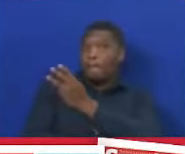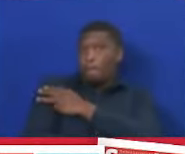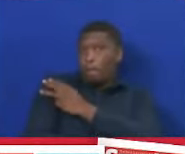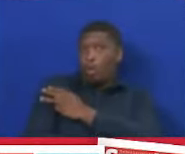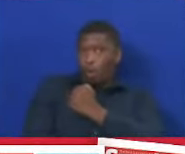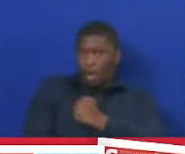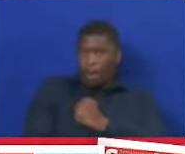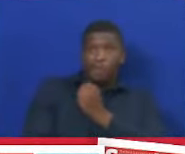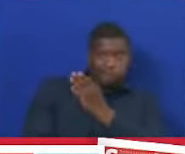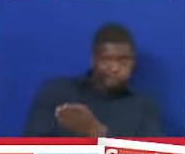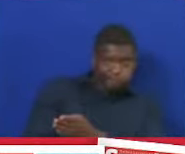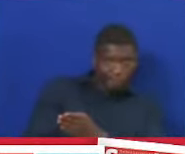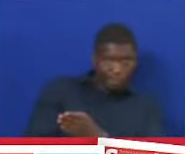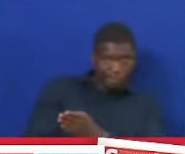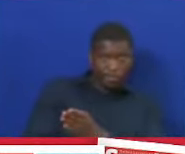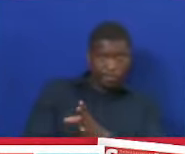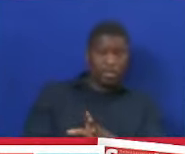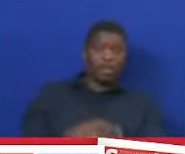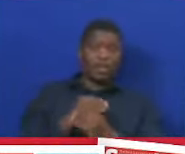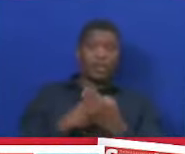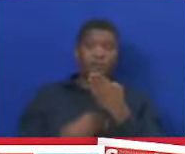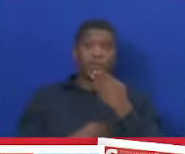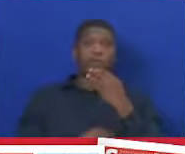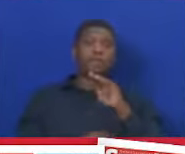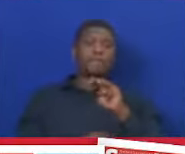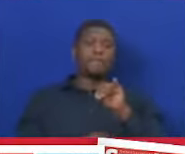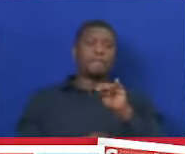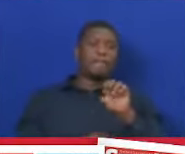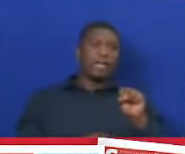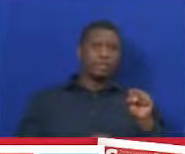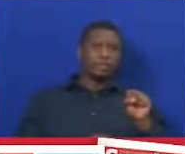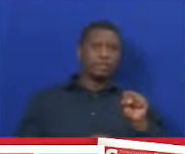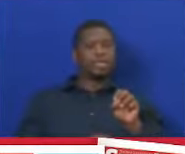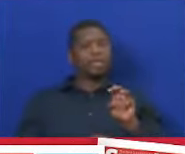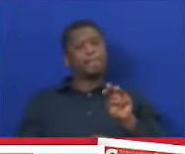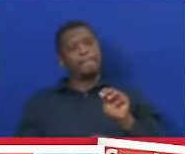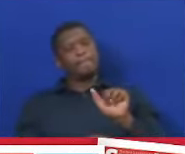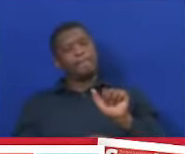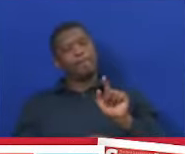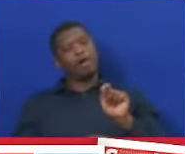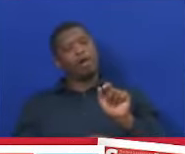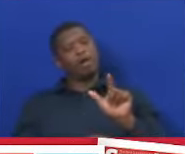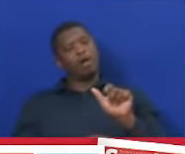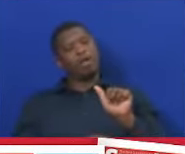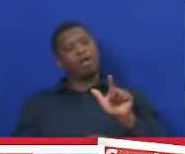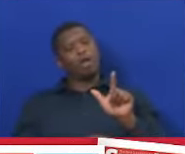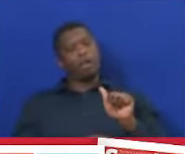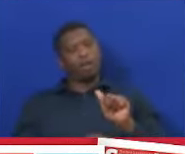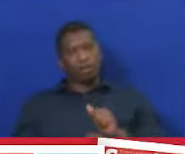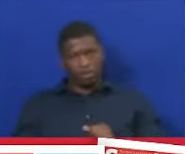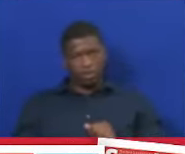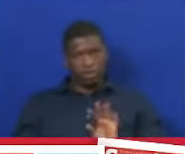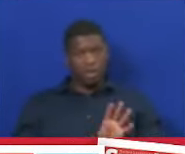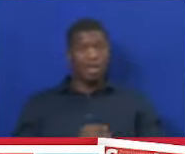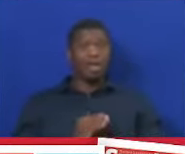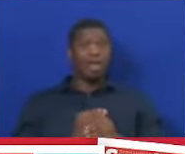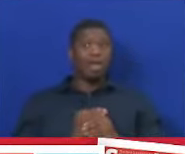and Mrs. Madlanga, and there was also a combat member who was standing